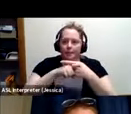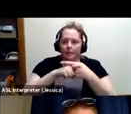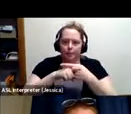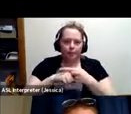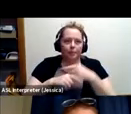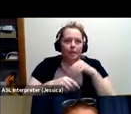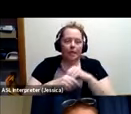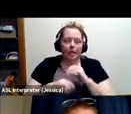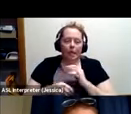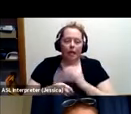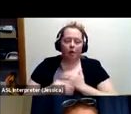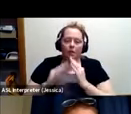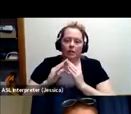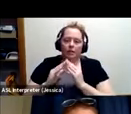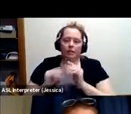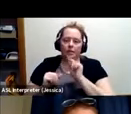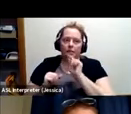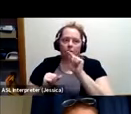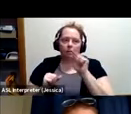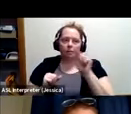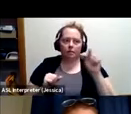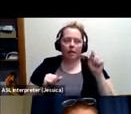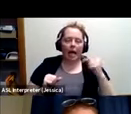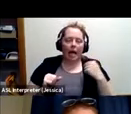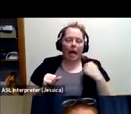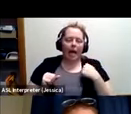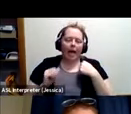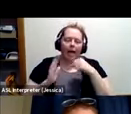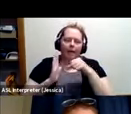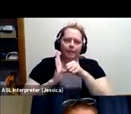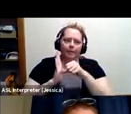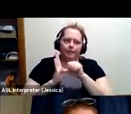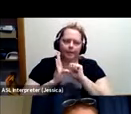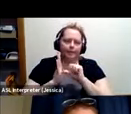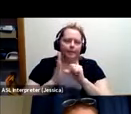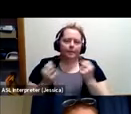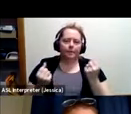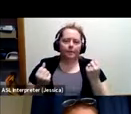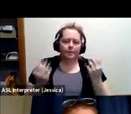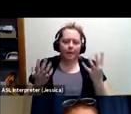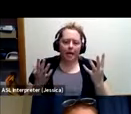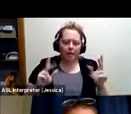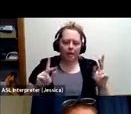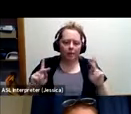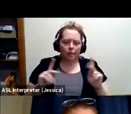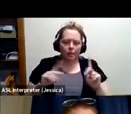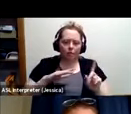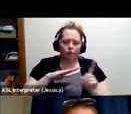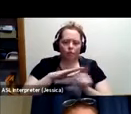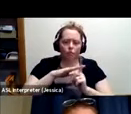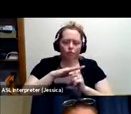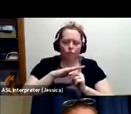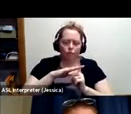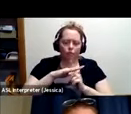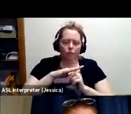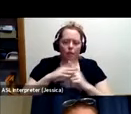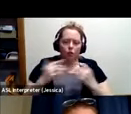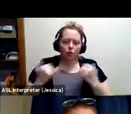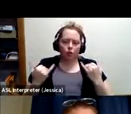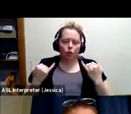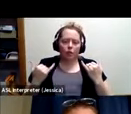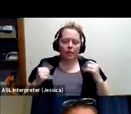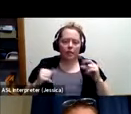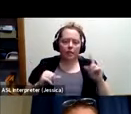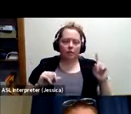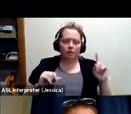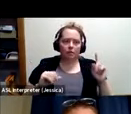people showed up for this conversation today and recognized that even in a time of, you know, unrest and in a time of,